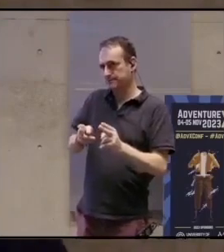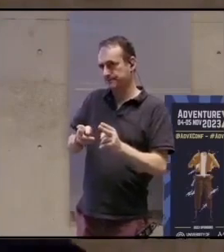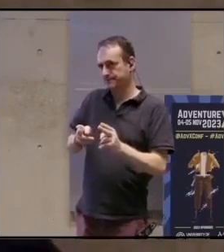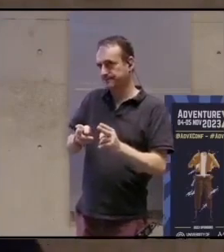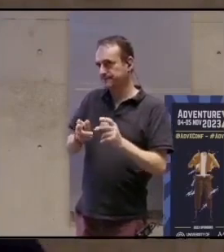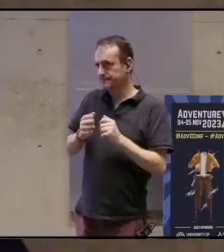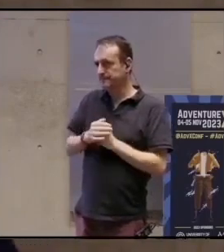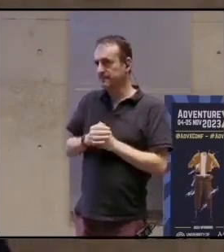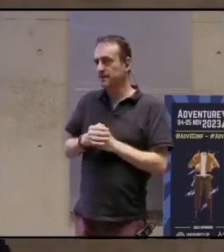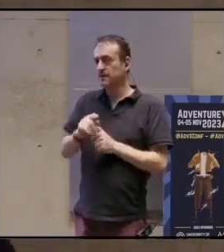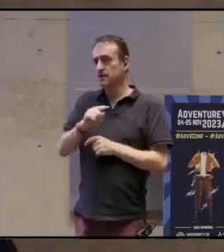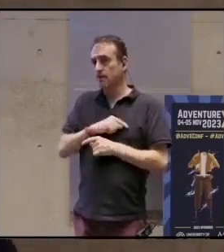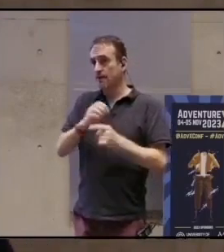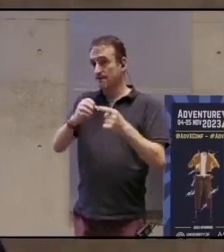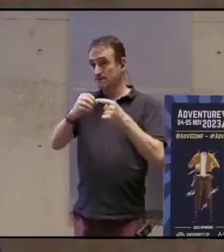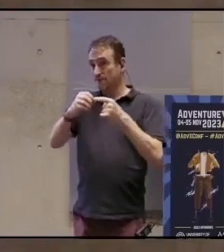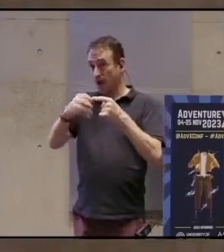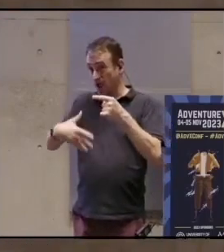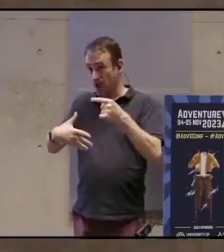most files just start,